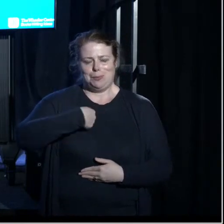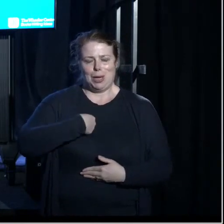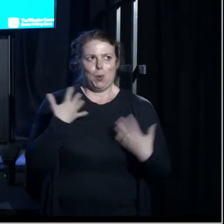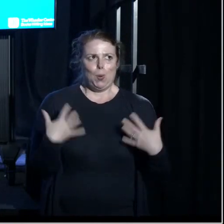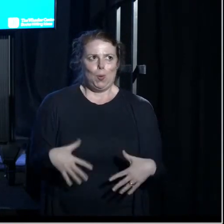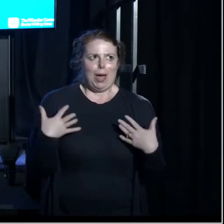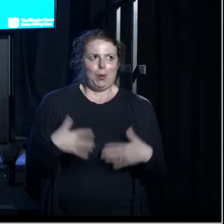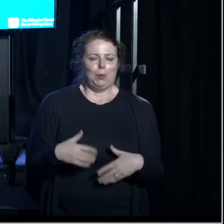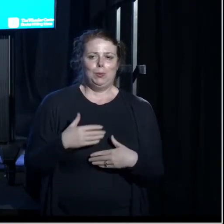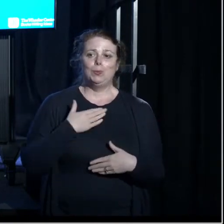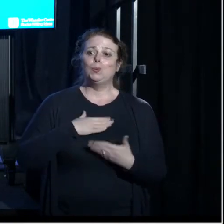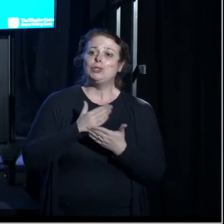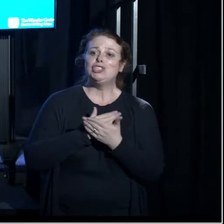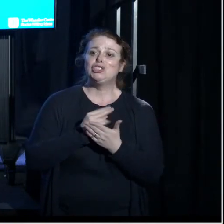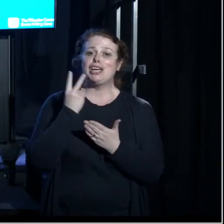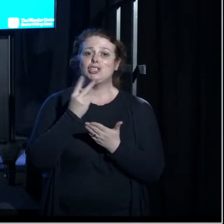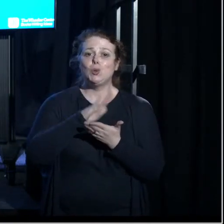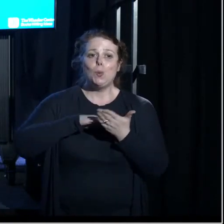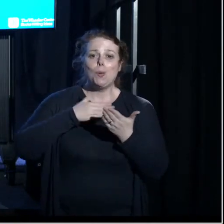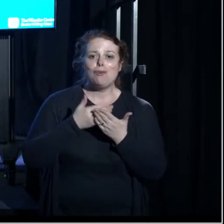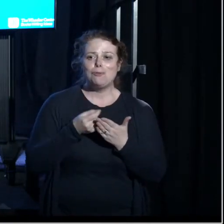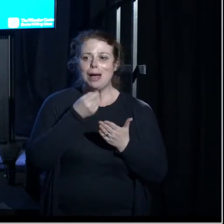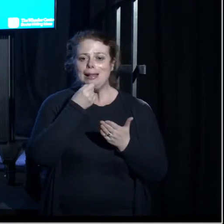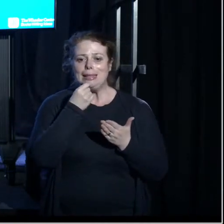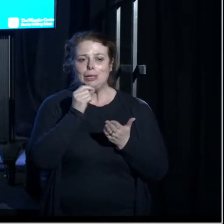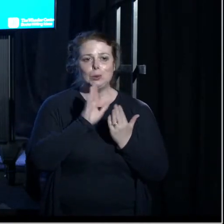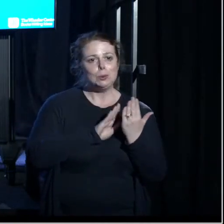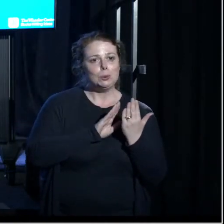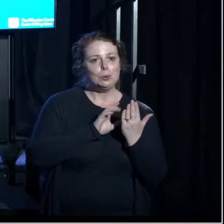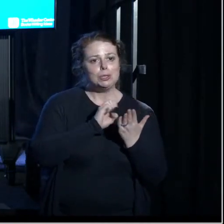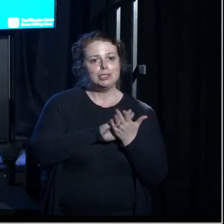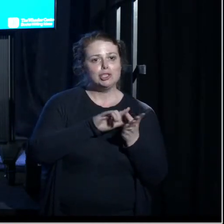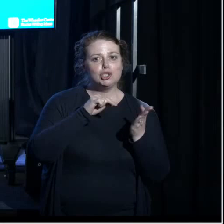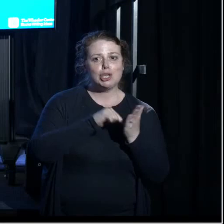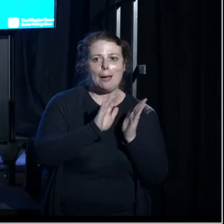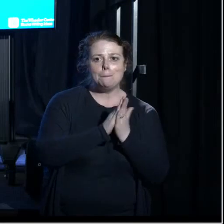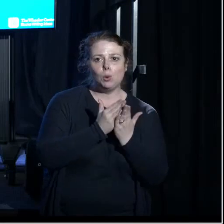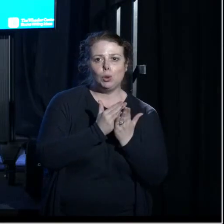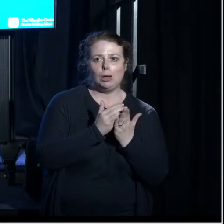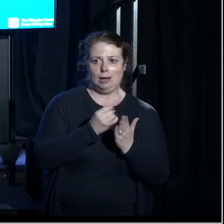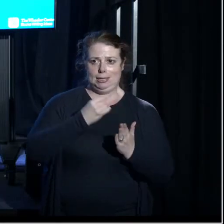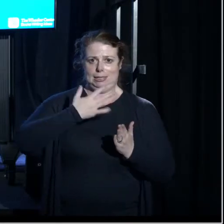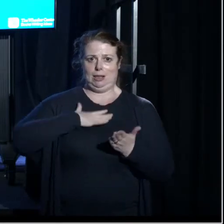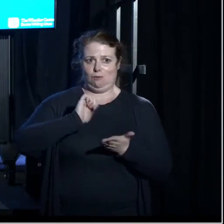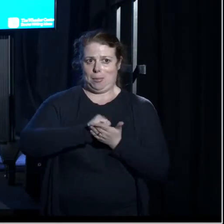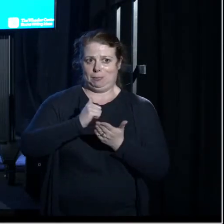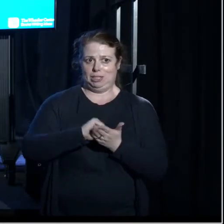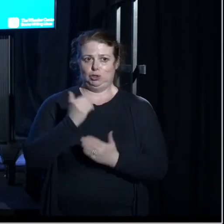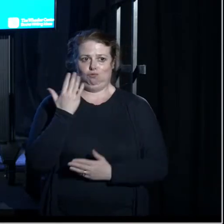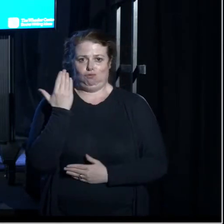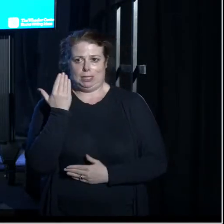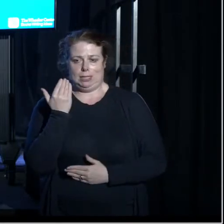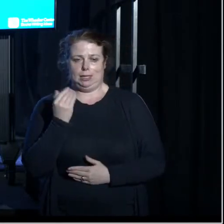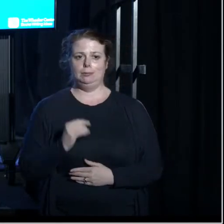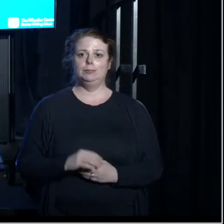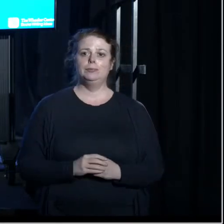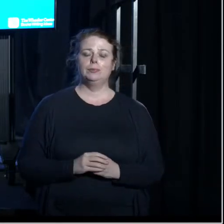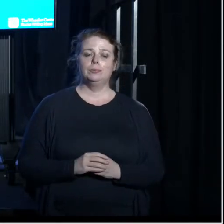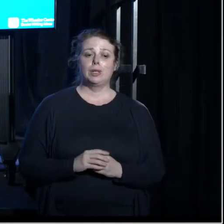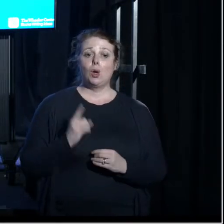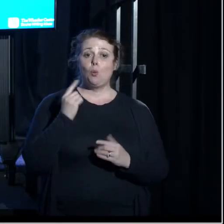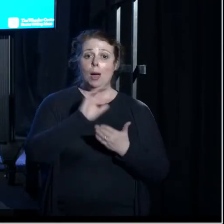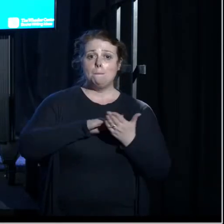share with you two of my poems from my little chapbook that I self-published recently, and one of them is one of the poems that won